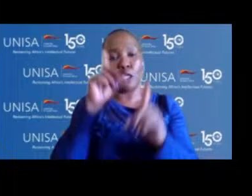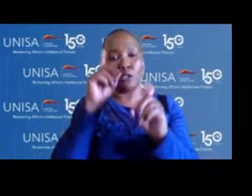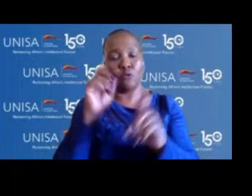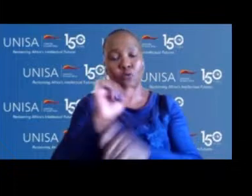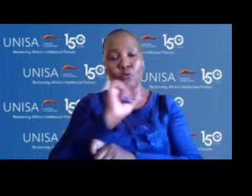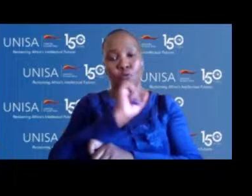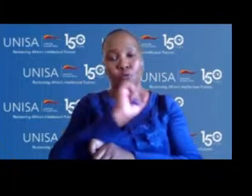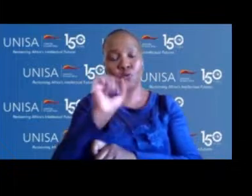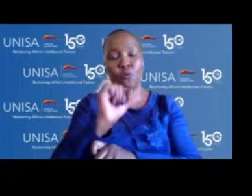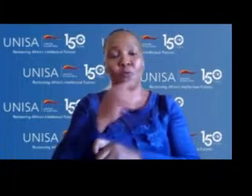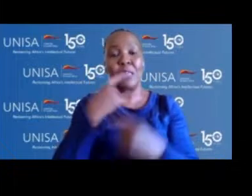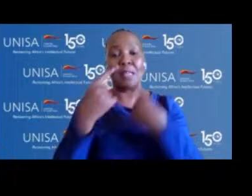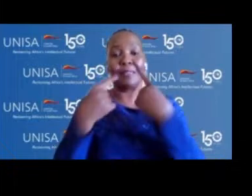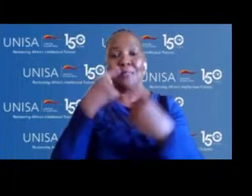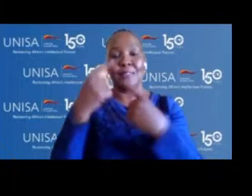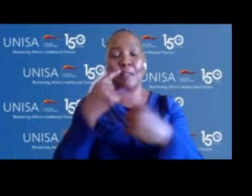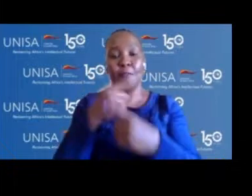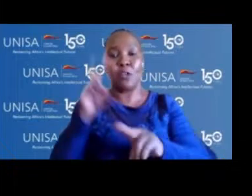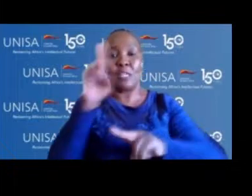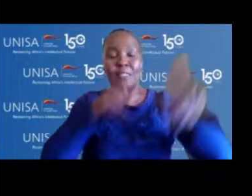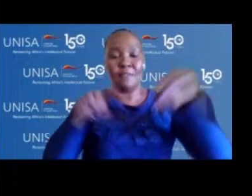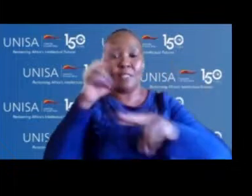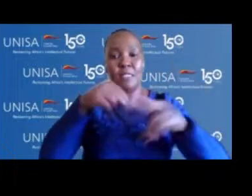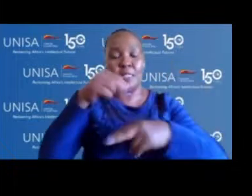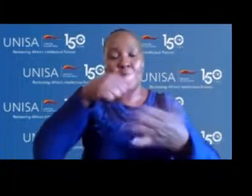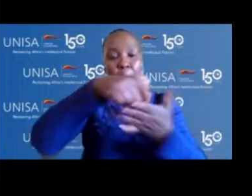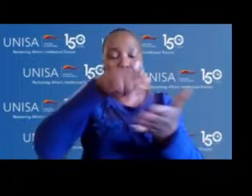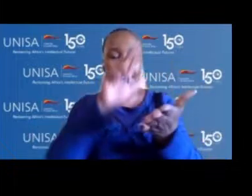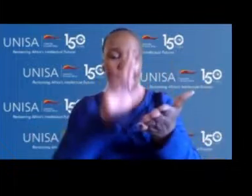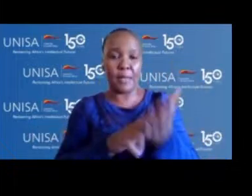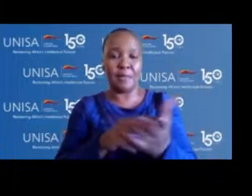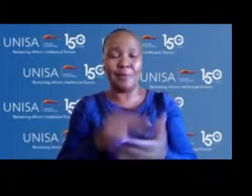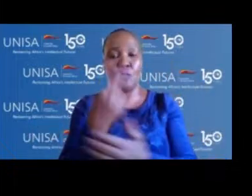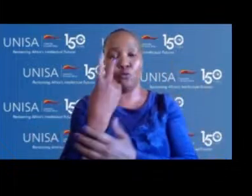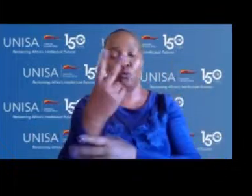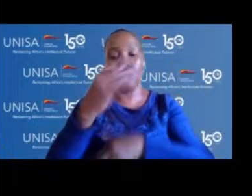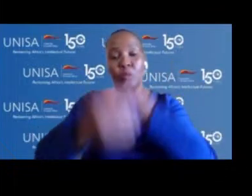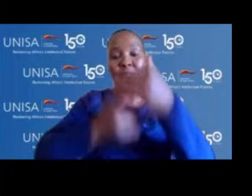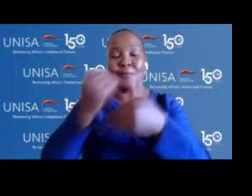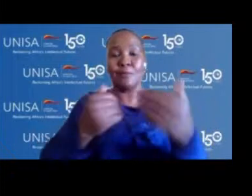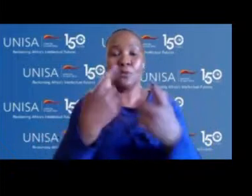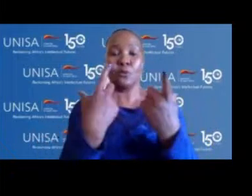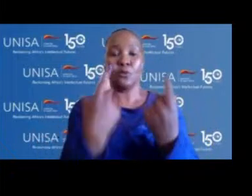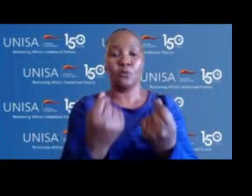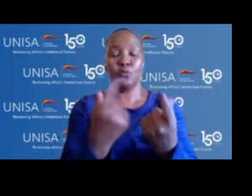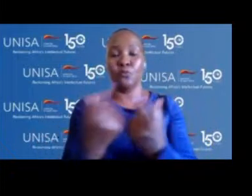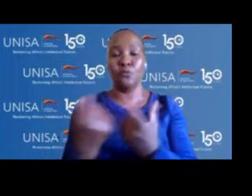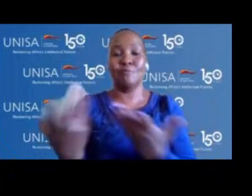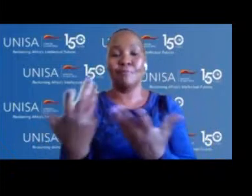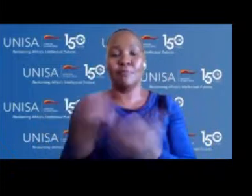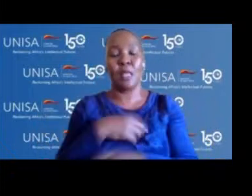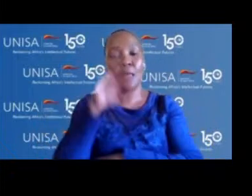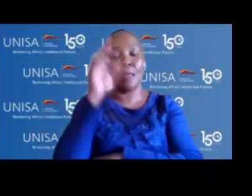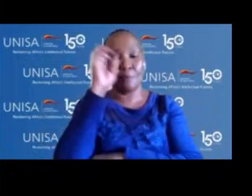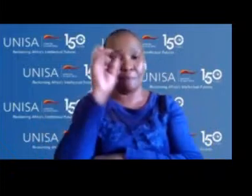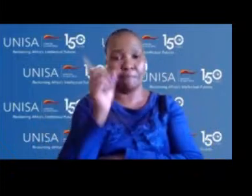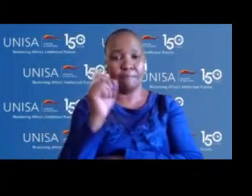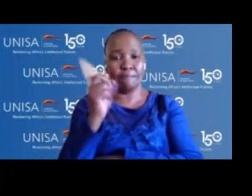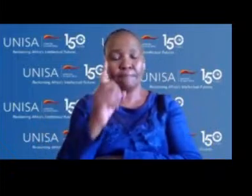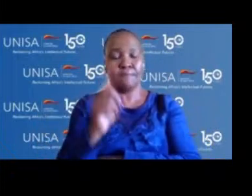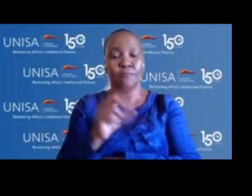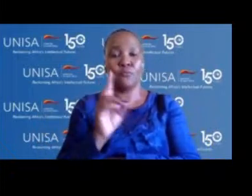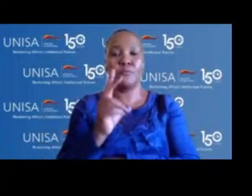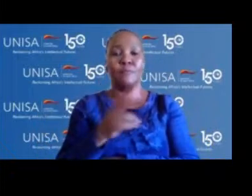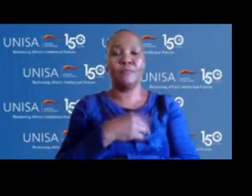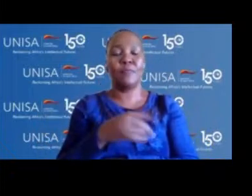your answers for the invigilating app. So it's basically 2 processes that you need to do. So remember that as well. And that's why